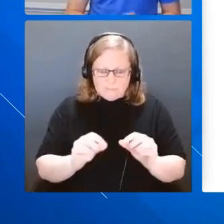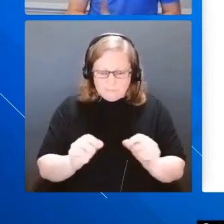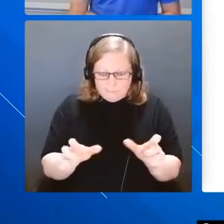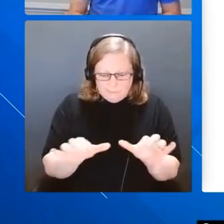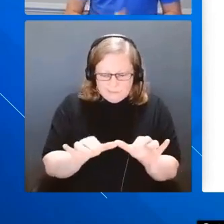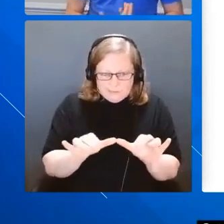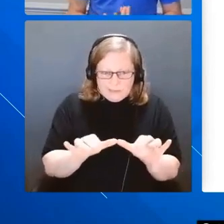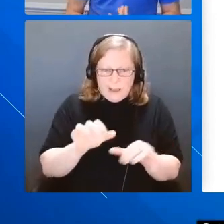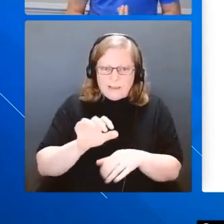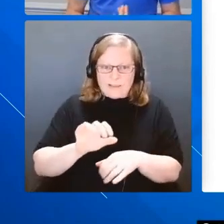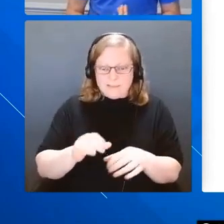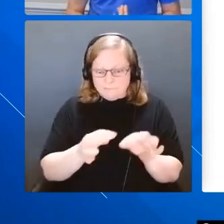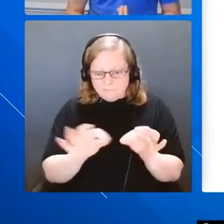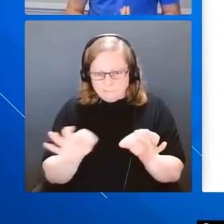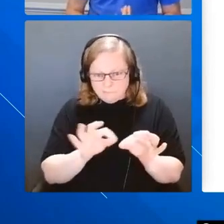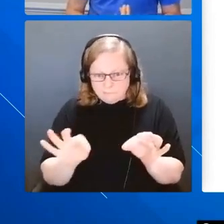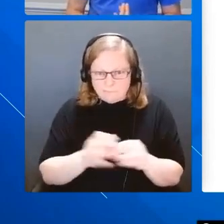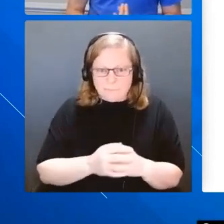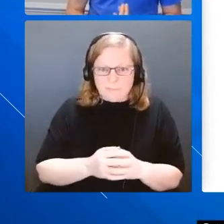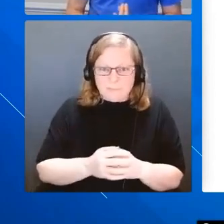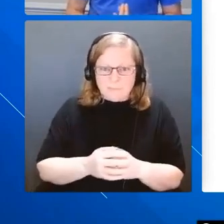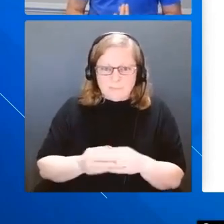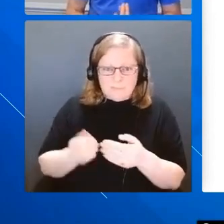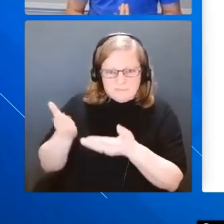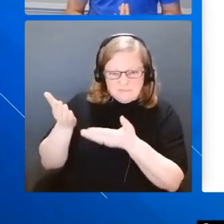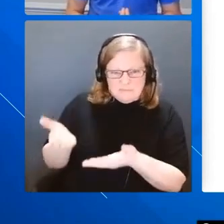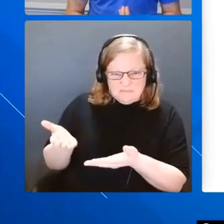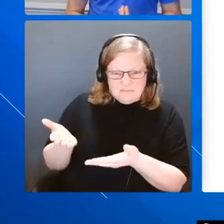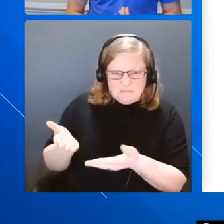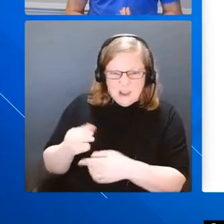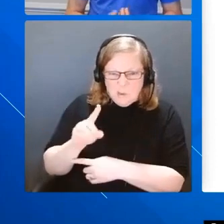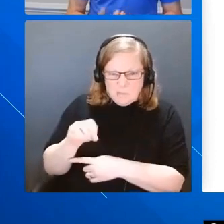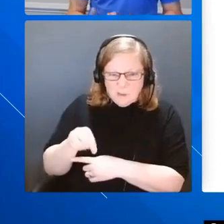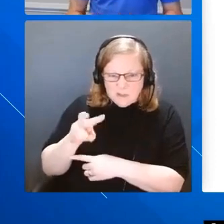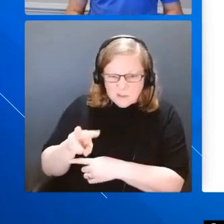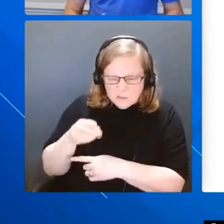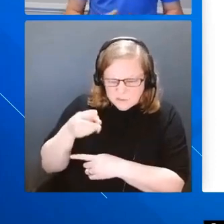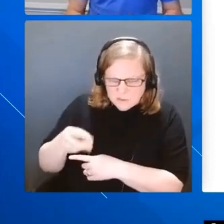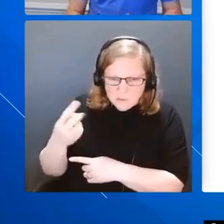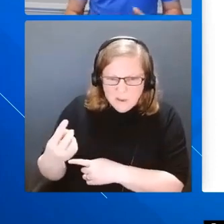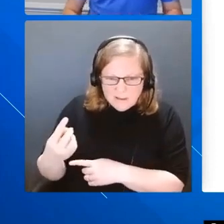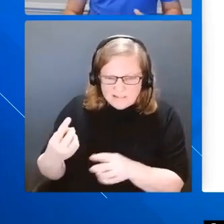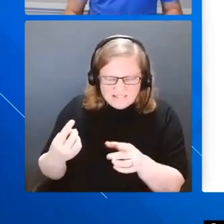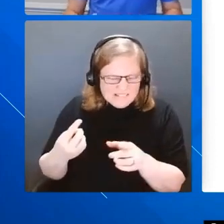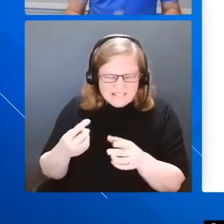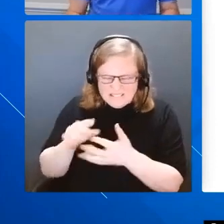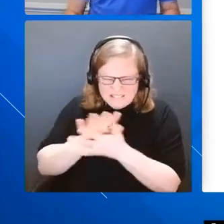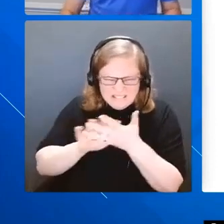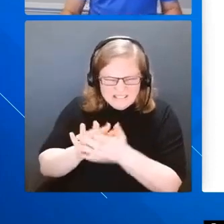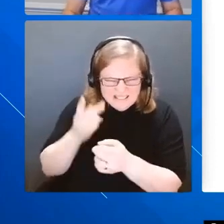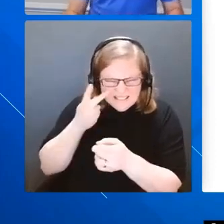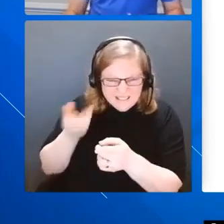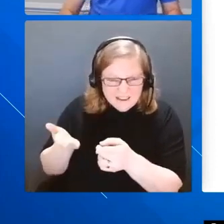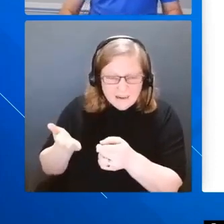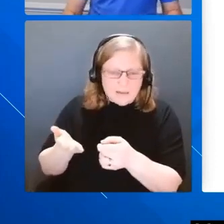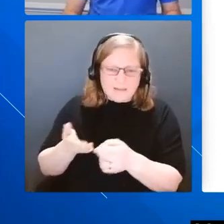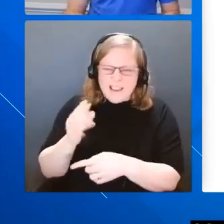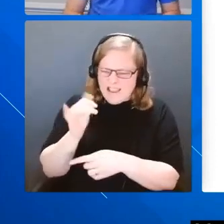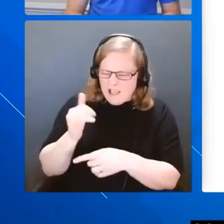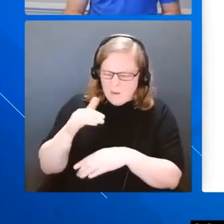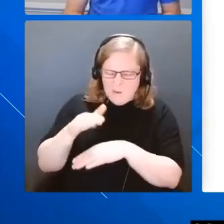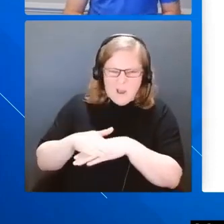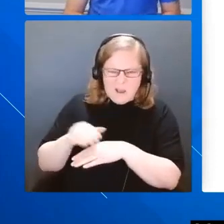1.2:1, which is shown here, is probably pretty awful for everybody with this kind of yellow text on that bluish